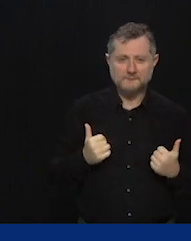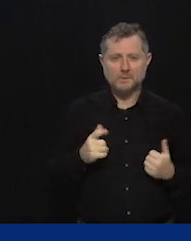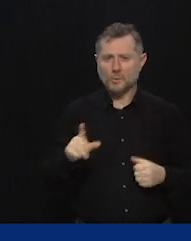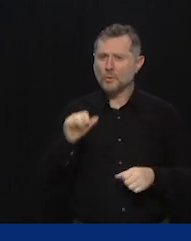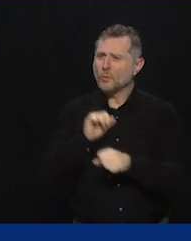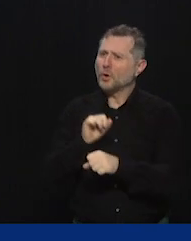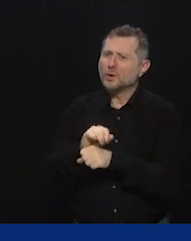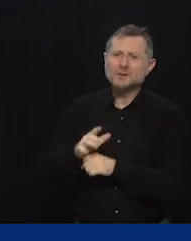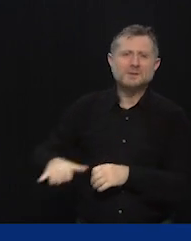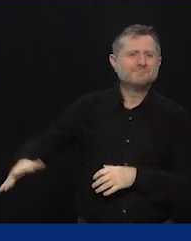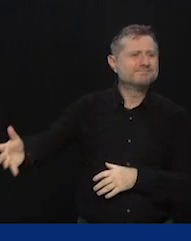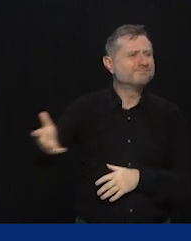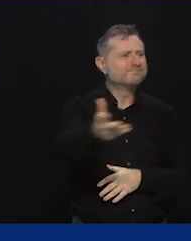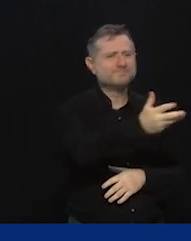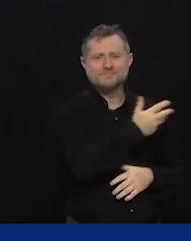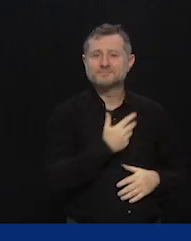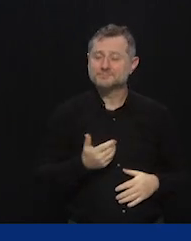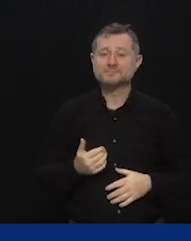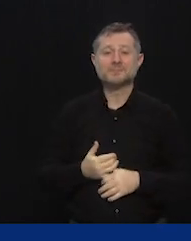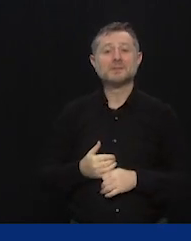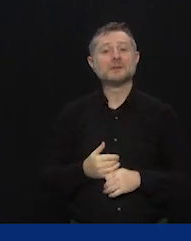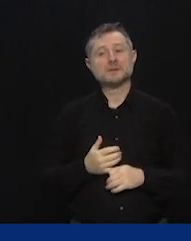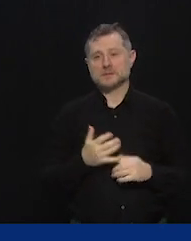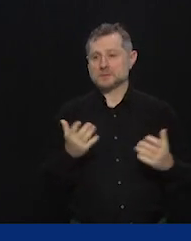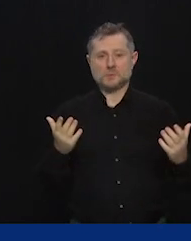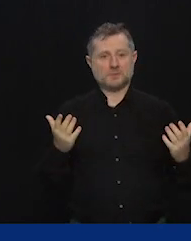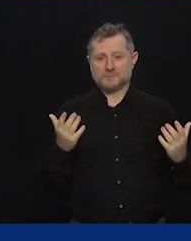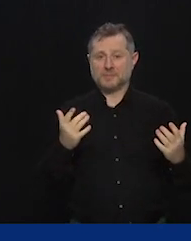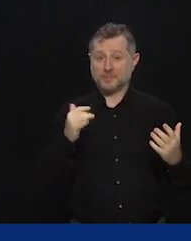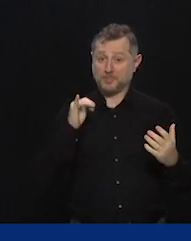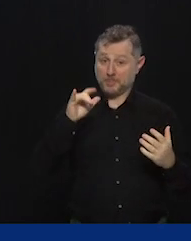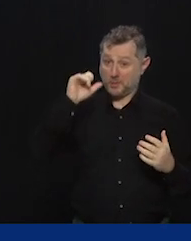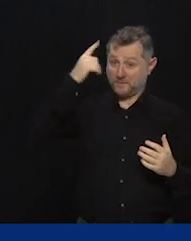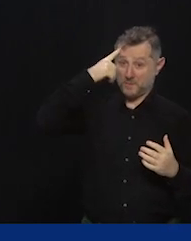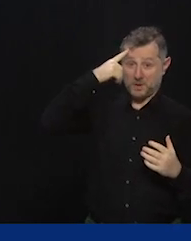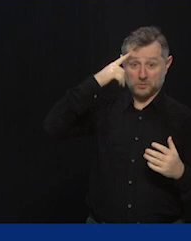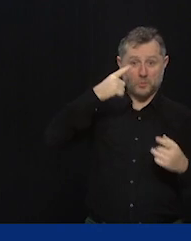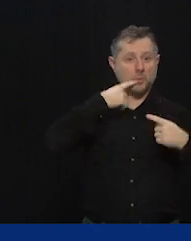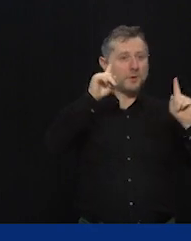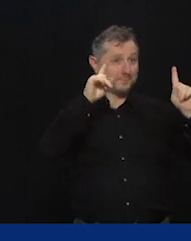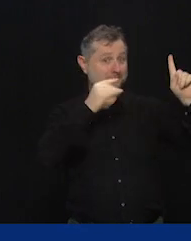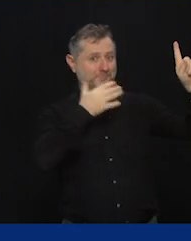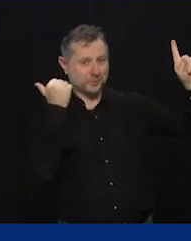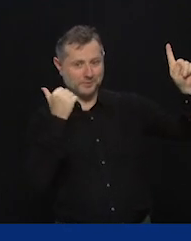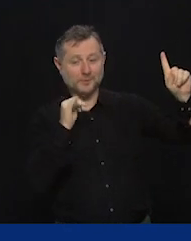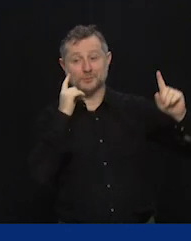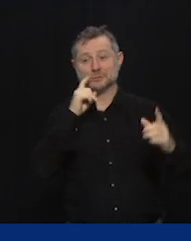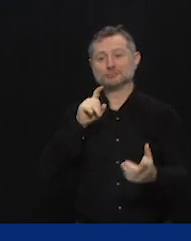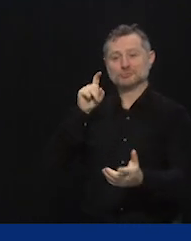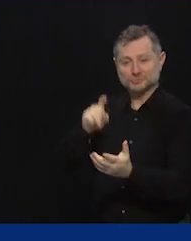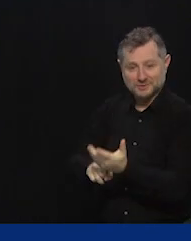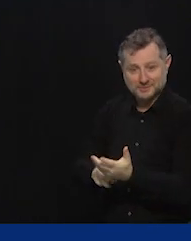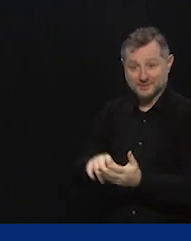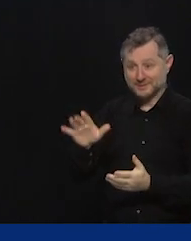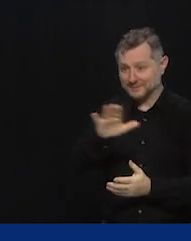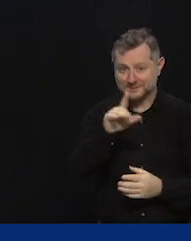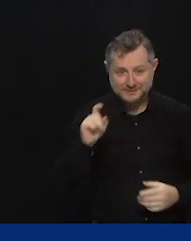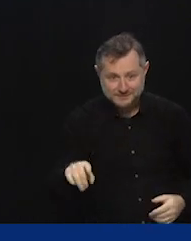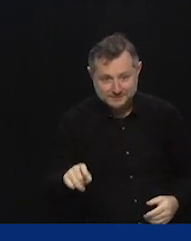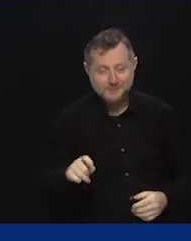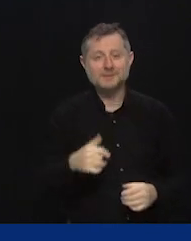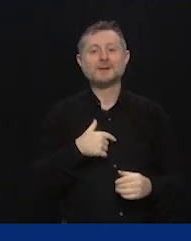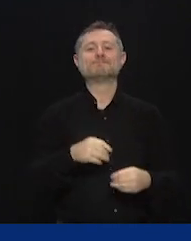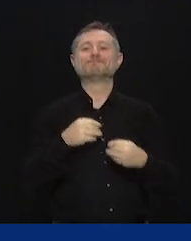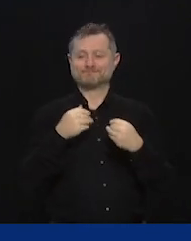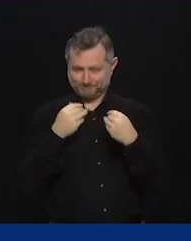when government works best, when we can recognize the needs of our people and address it in this way. And all, really, to an extent, minimizing the